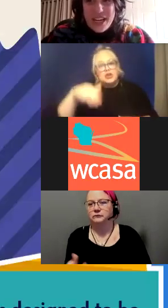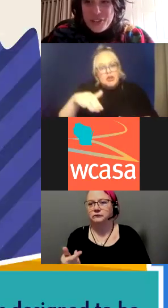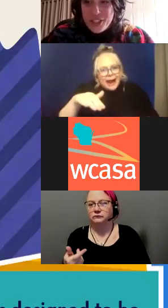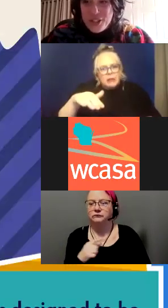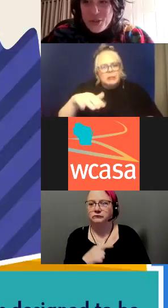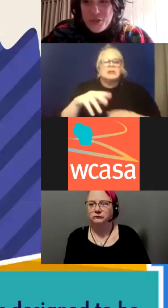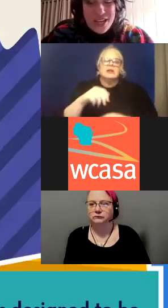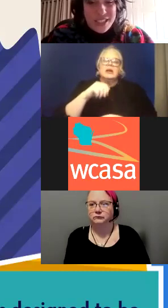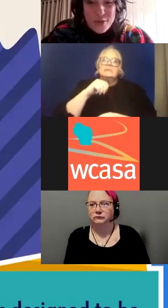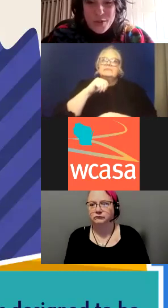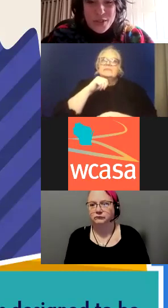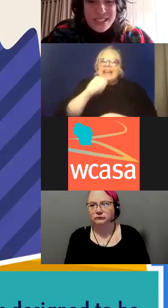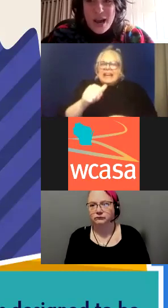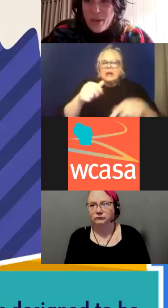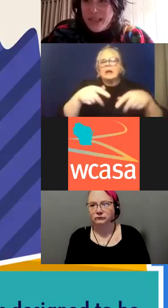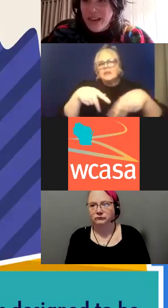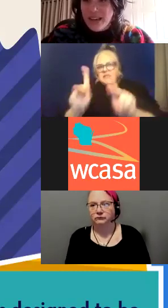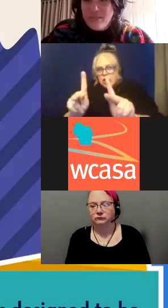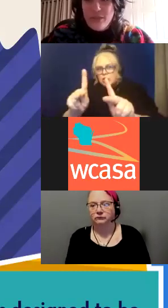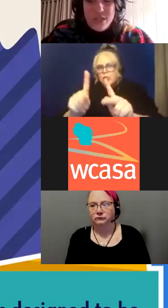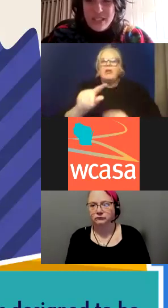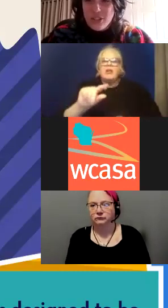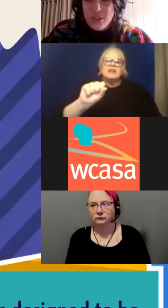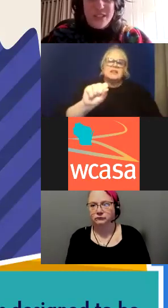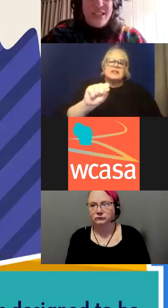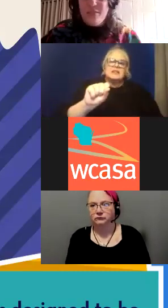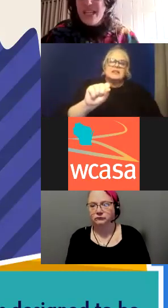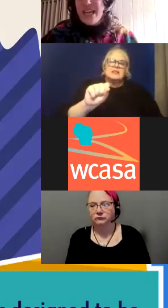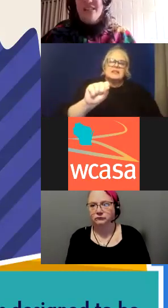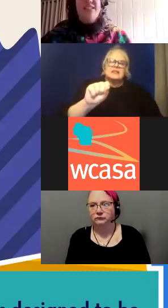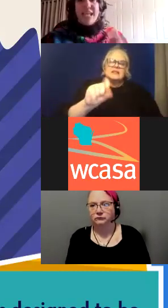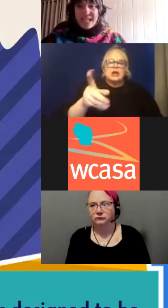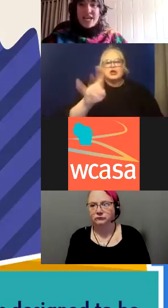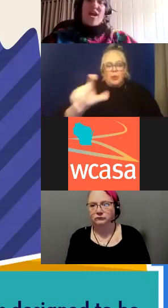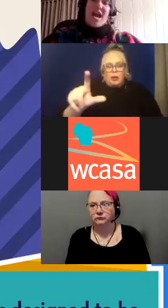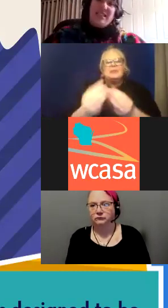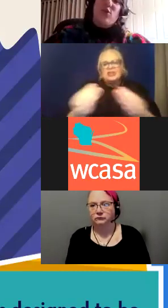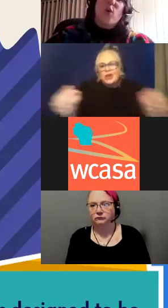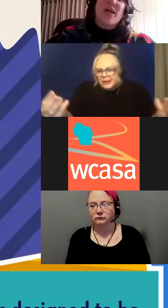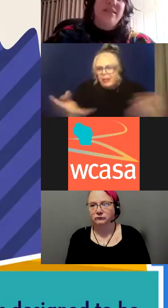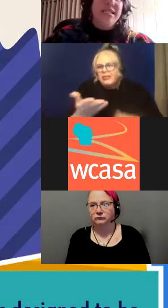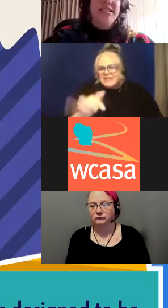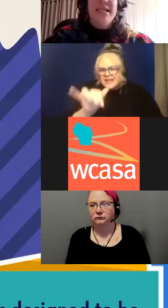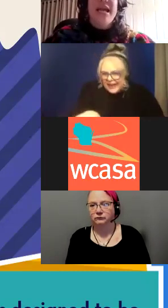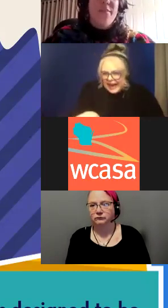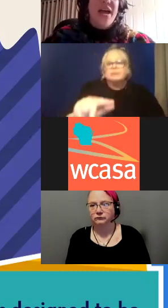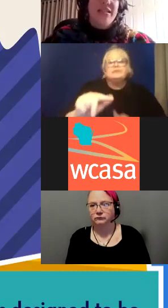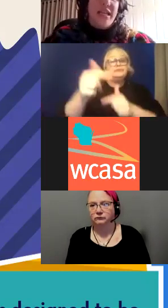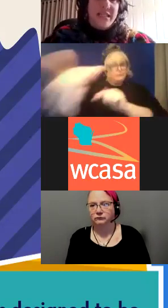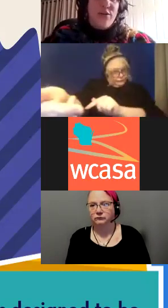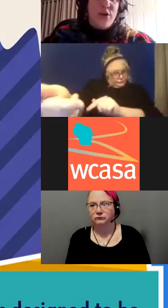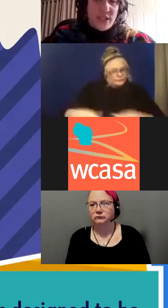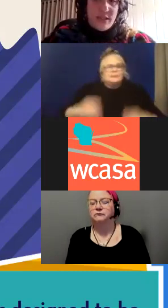Another strategy that's used for content removal is copyright law, using the Digital Millennium Takedown Act, or